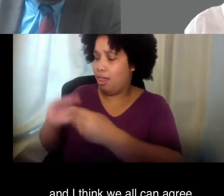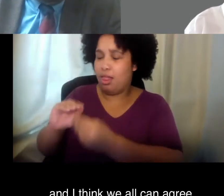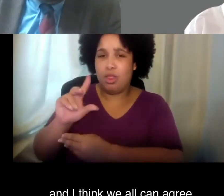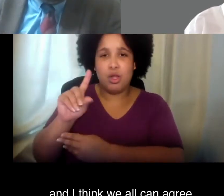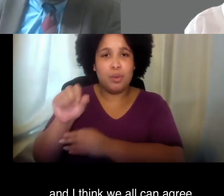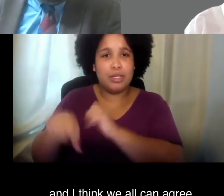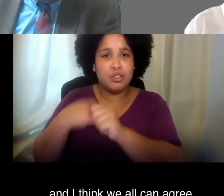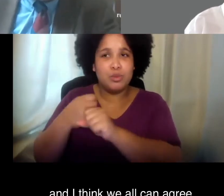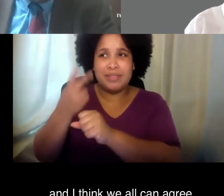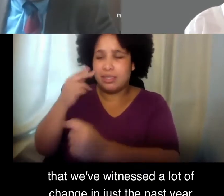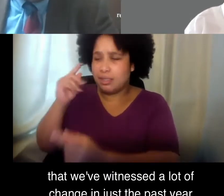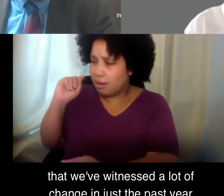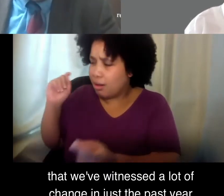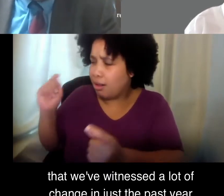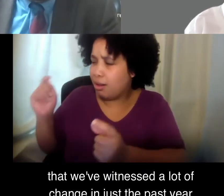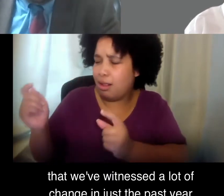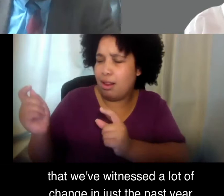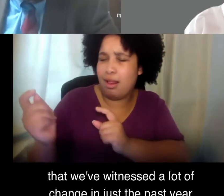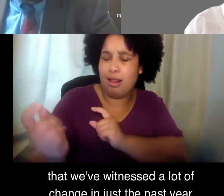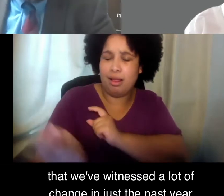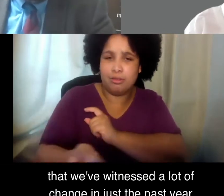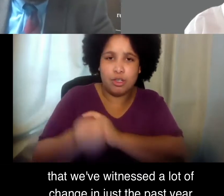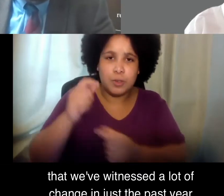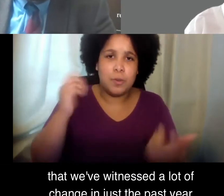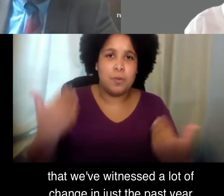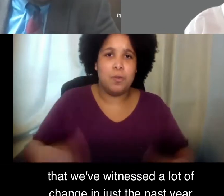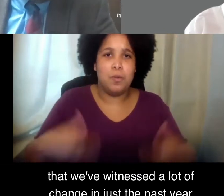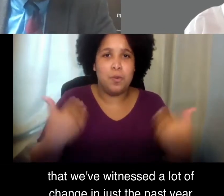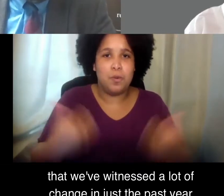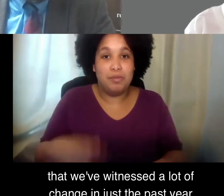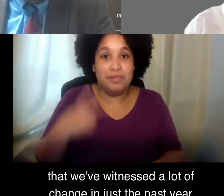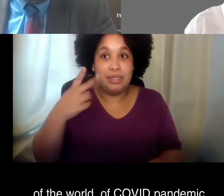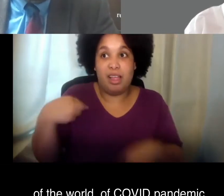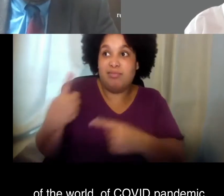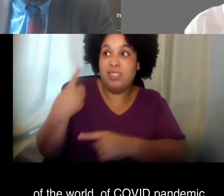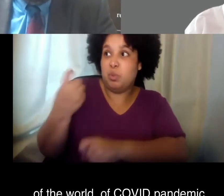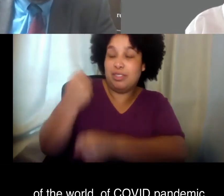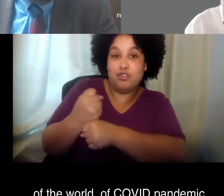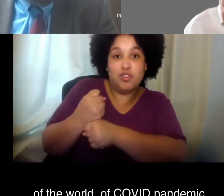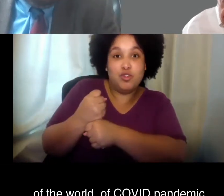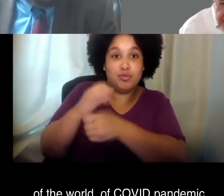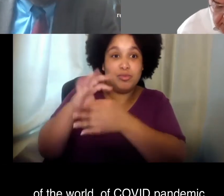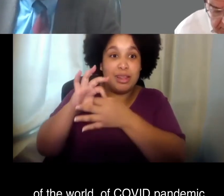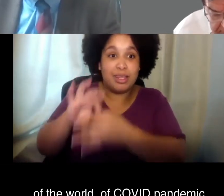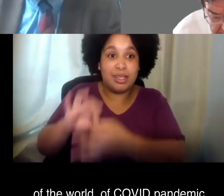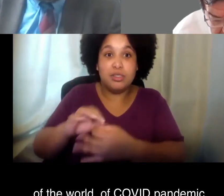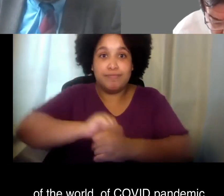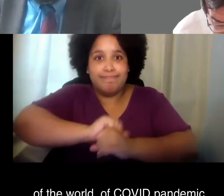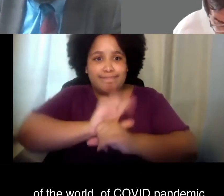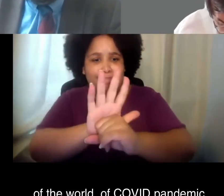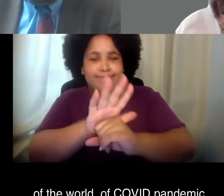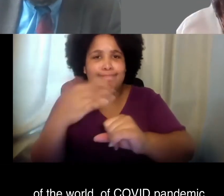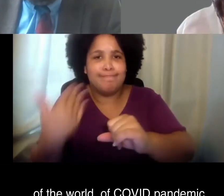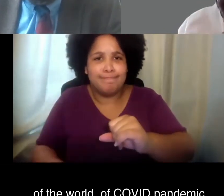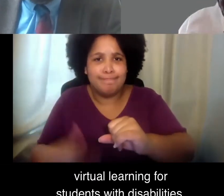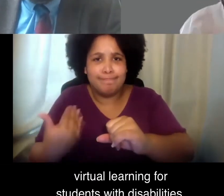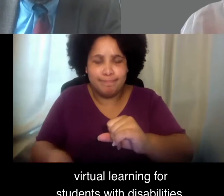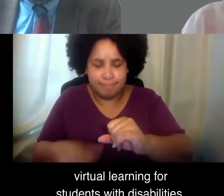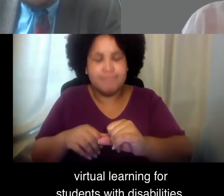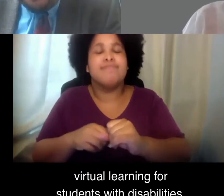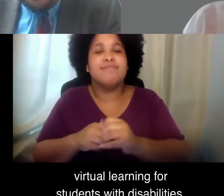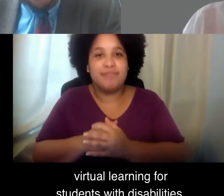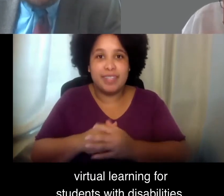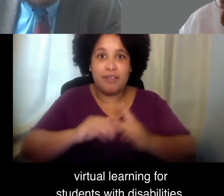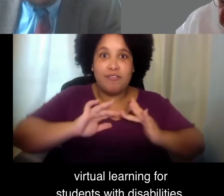And I think we all can agree that we've witnessed a lot of change in just the past year of the world of COVID, pandemic,